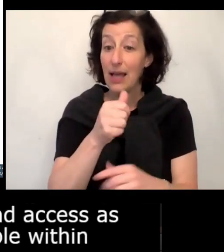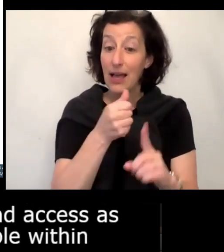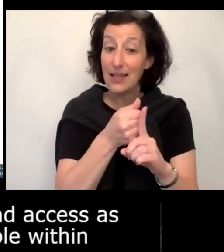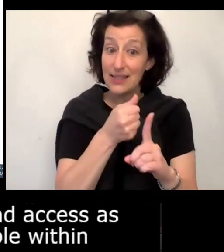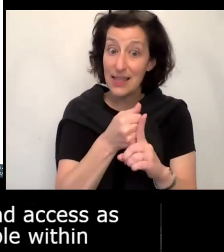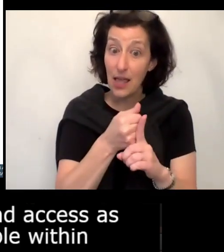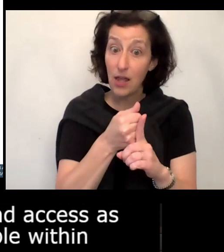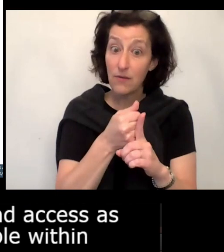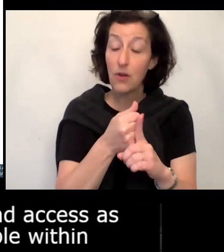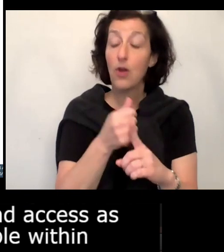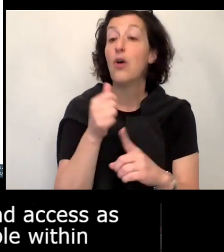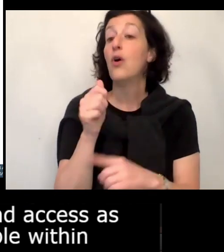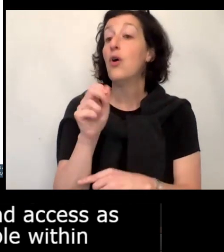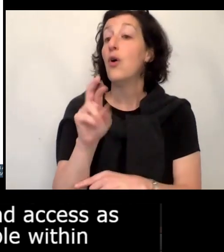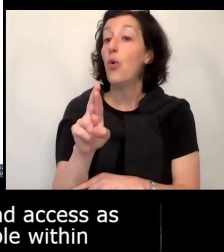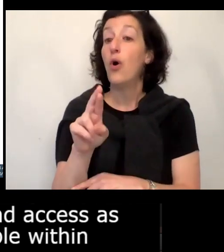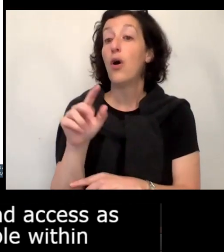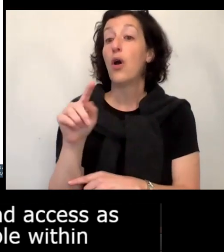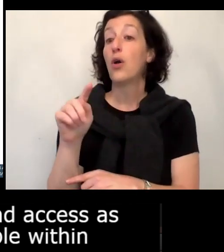are